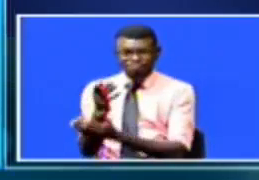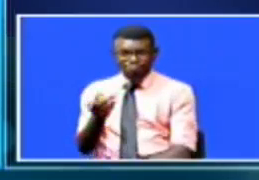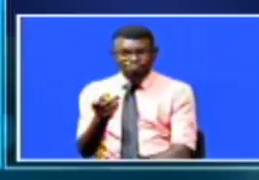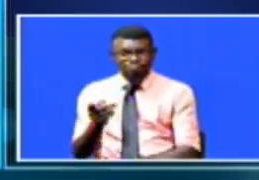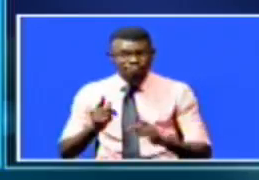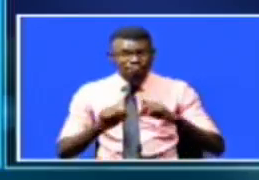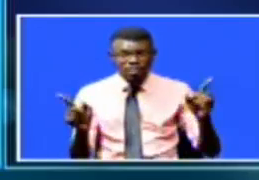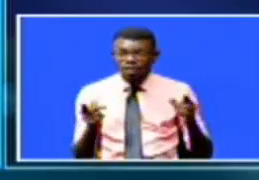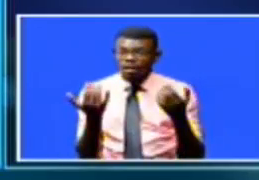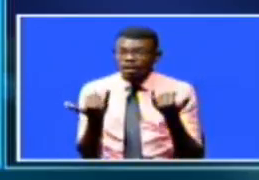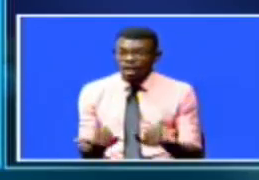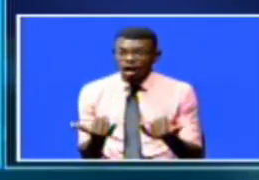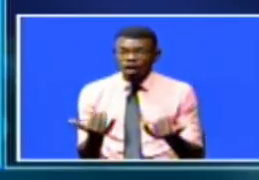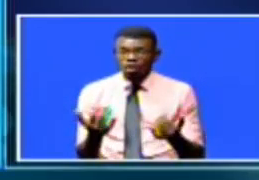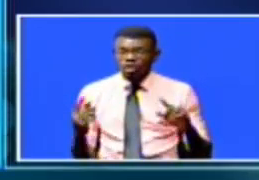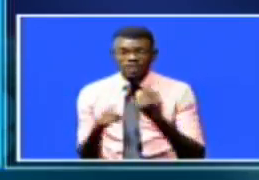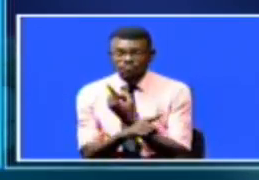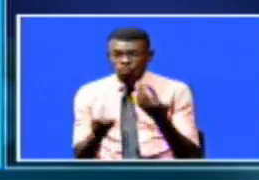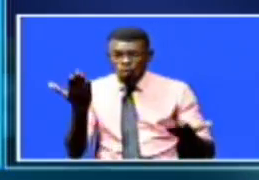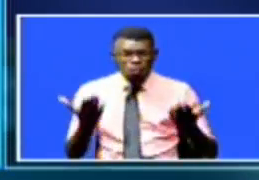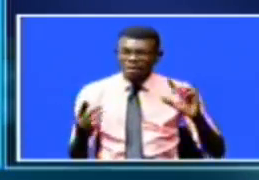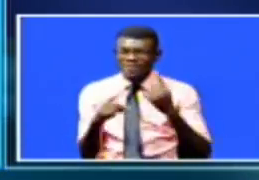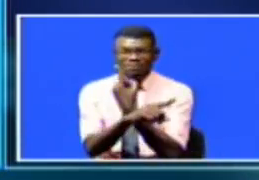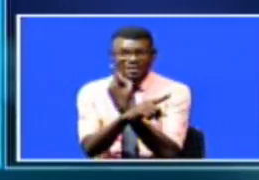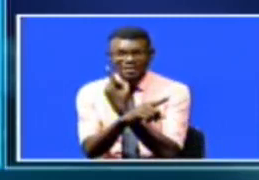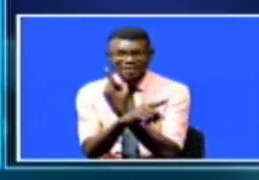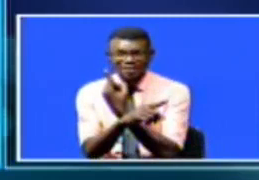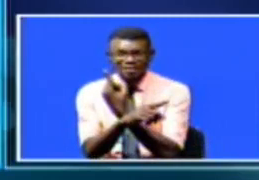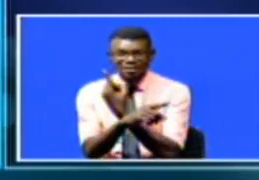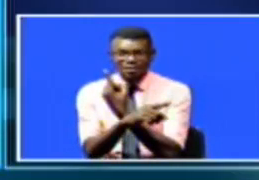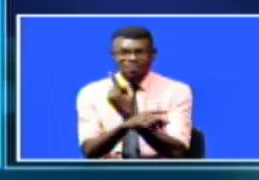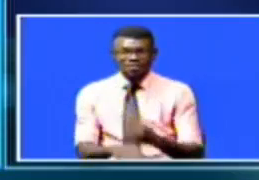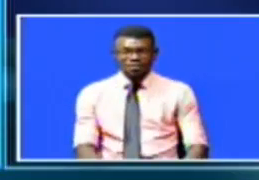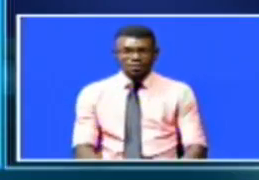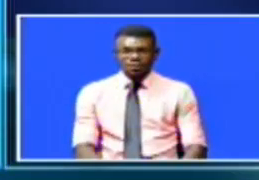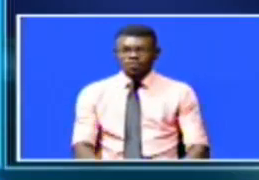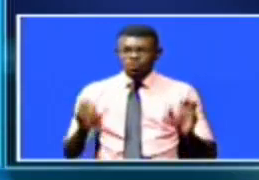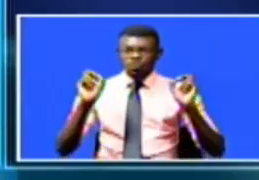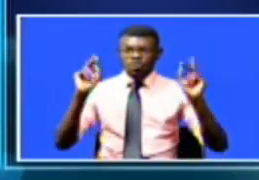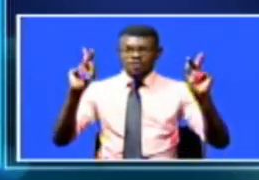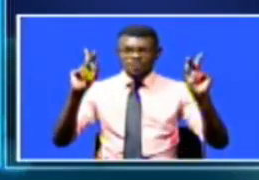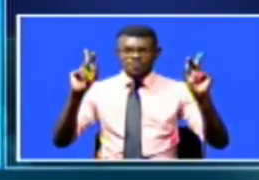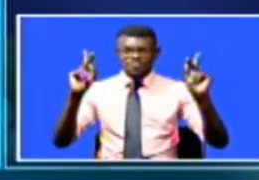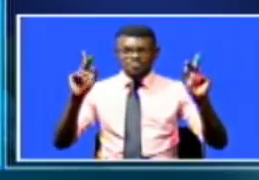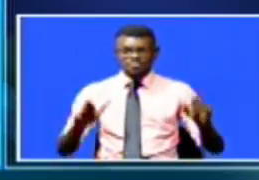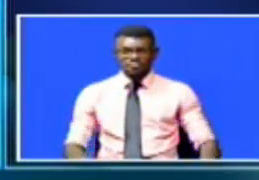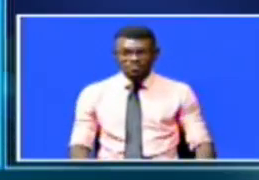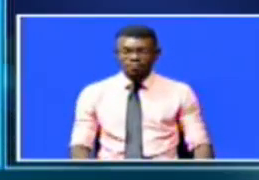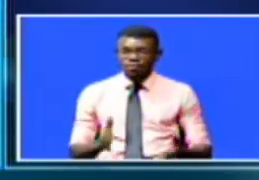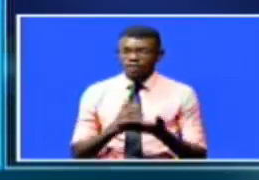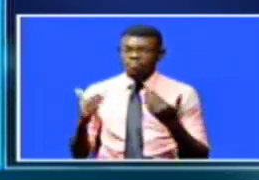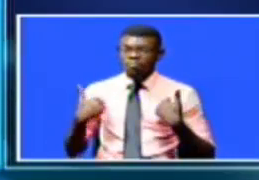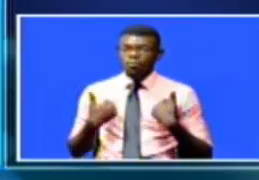case, you have to compare apples to apples, but not apples to bananas. All right. There are some who